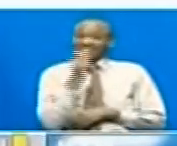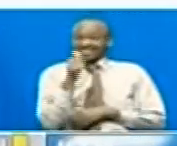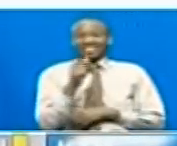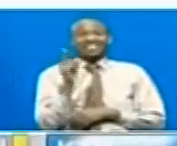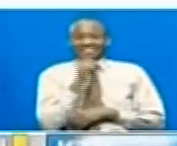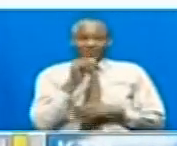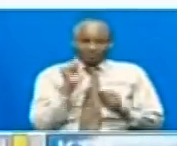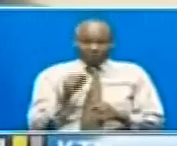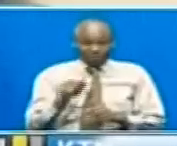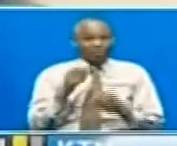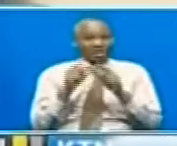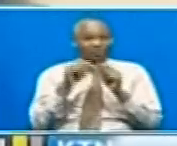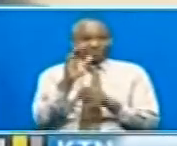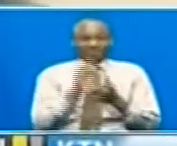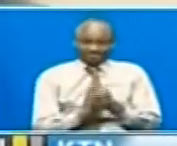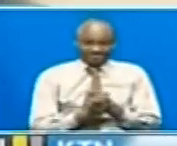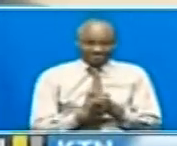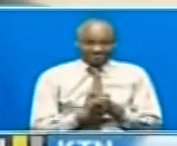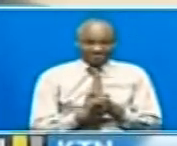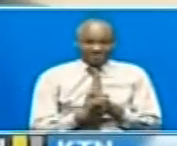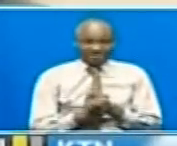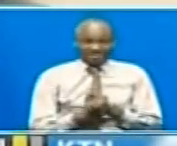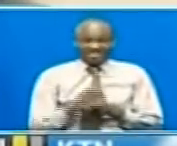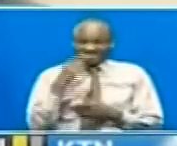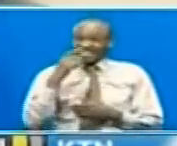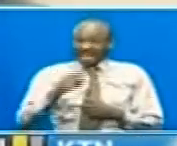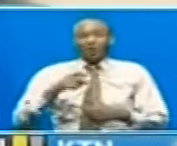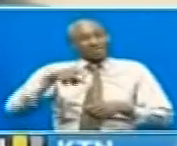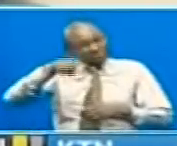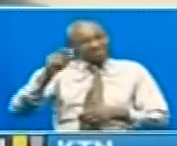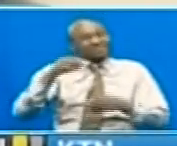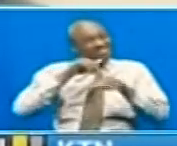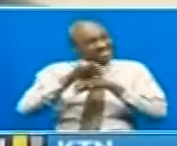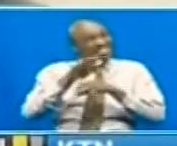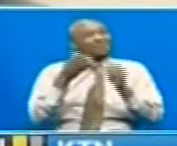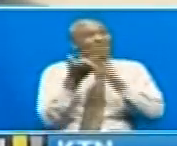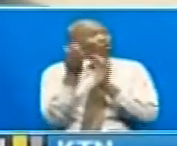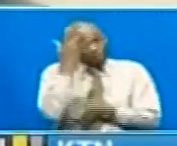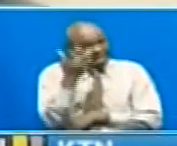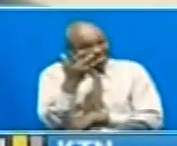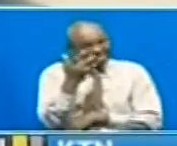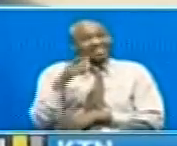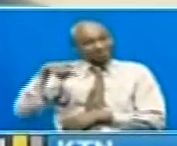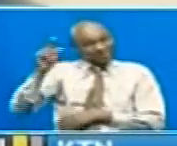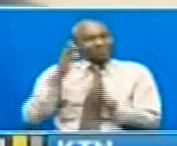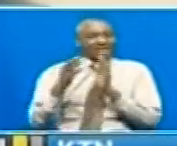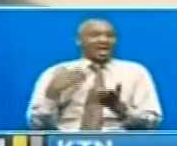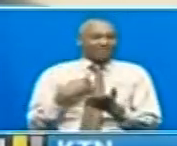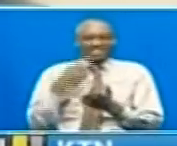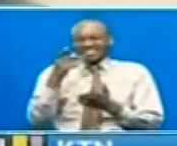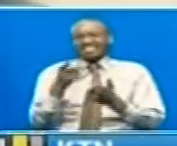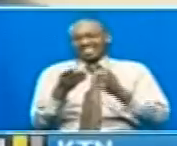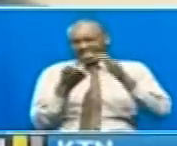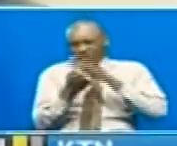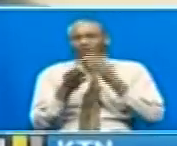back on their statement. There was a reason it was timed for now, because you realize the recording of this video